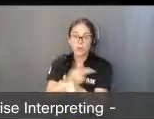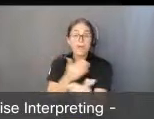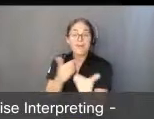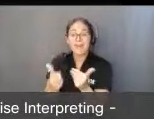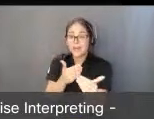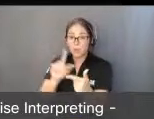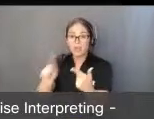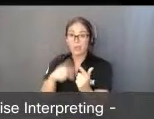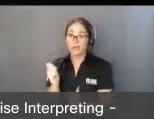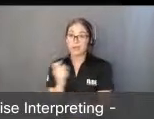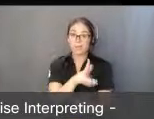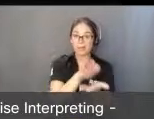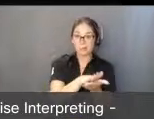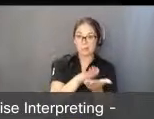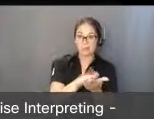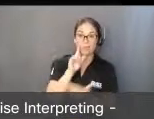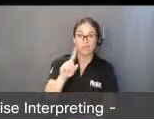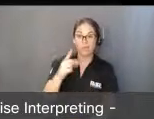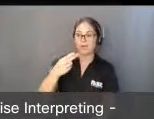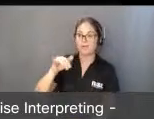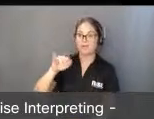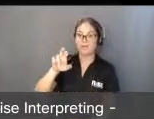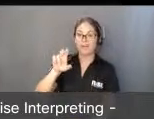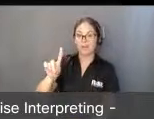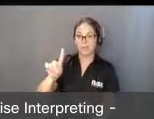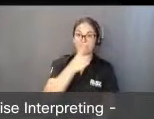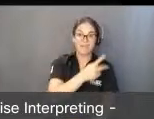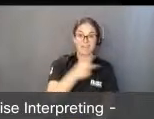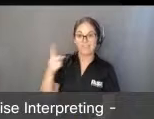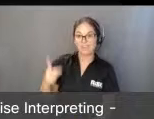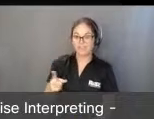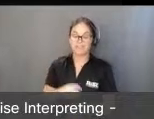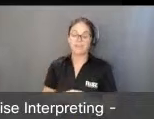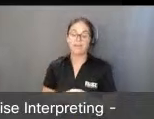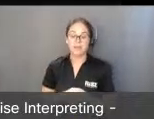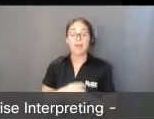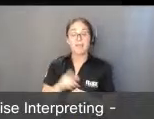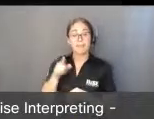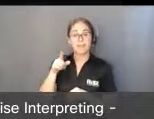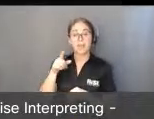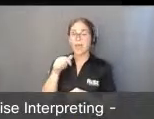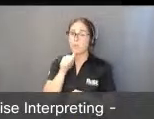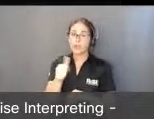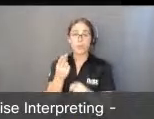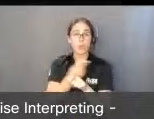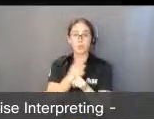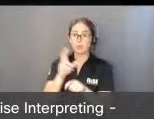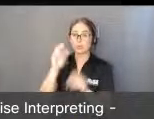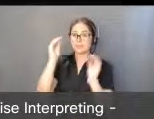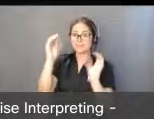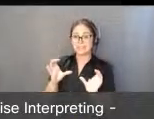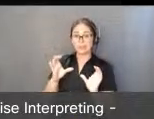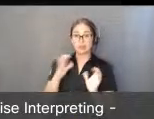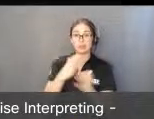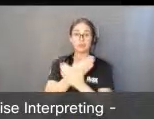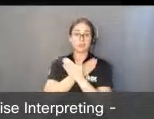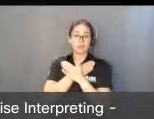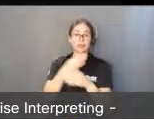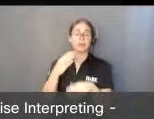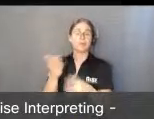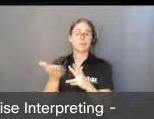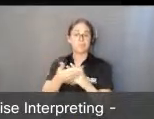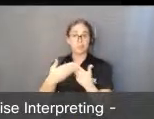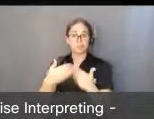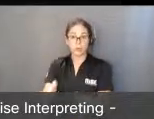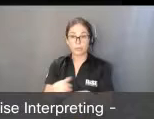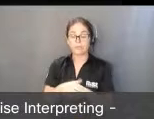model? I would not need to use the office or teacher lounge, so these spaces shouldn't be considered shared spaces. I'm not asking that all teachers